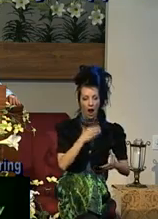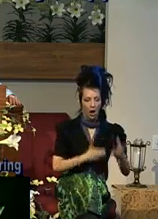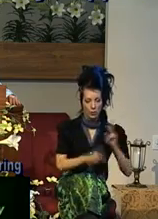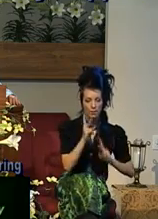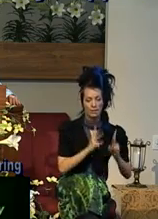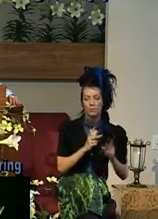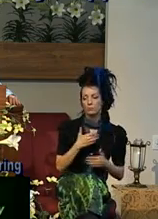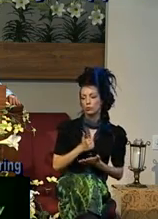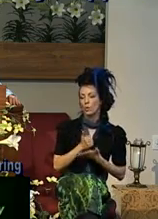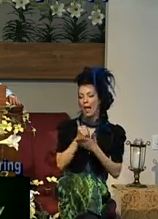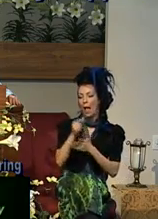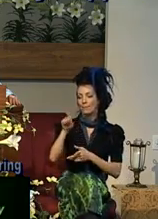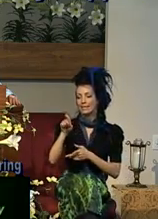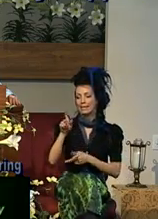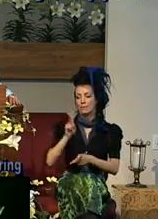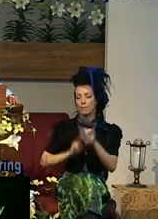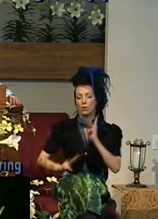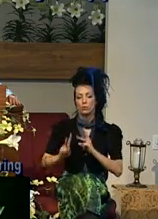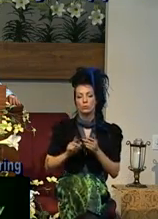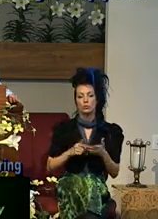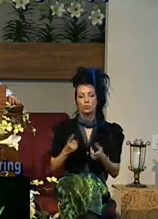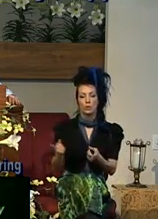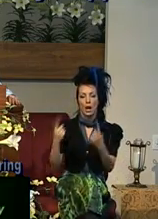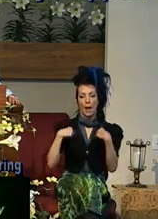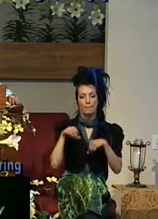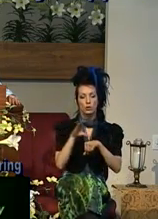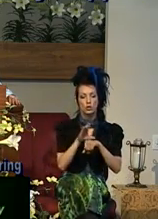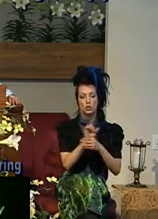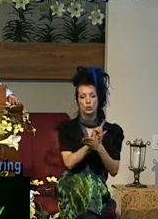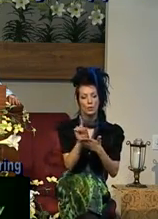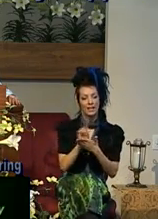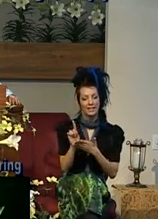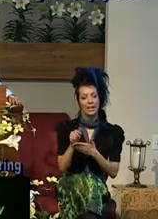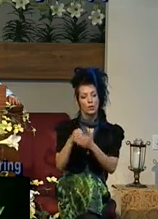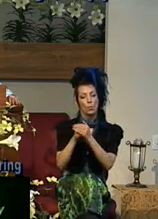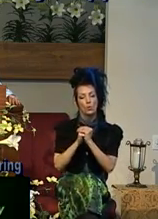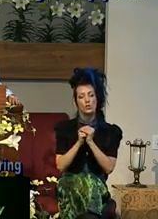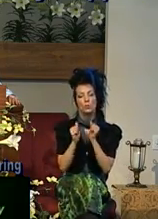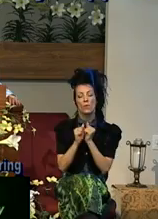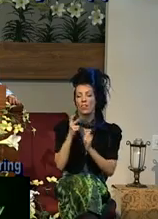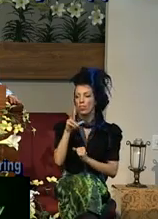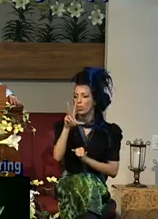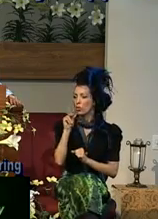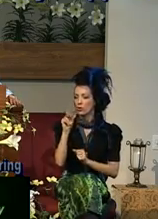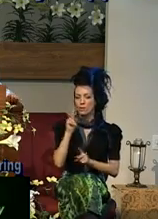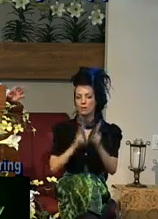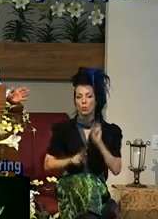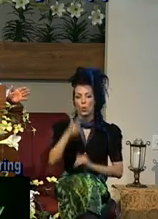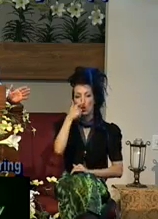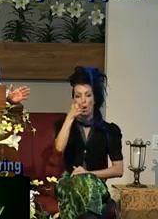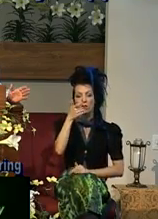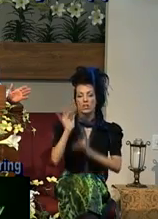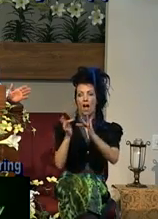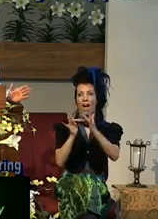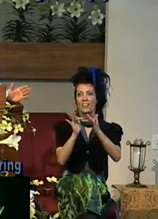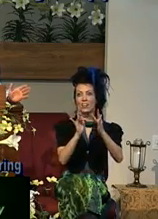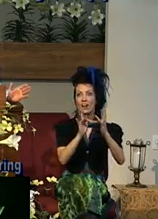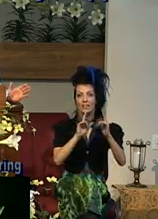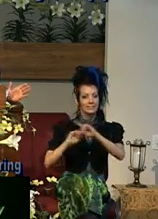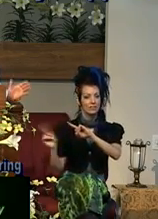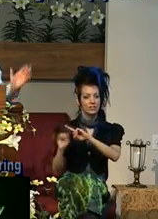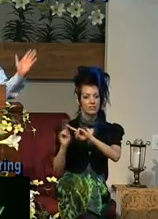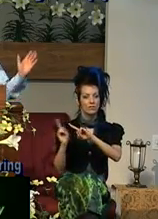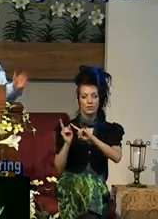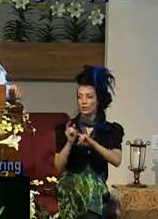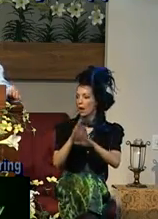here week in and week out, to worship with you and with the over 30 people that are watching us right now, or 30 different